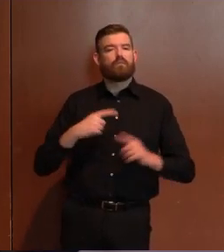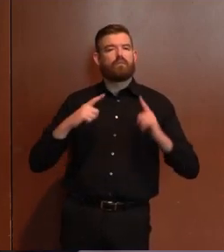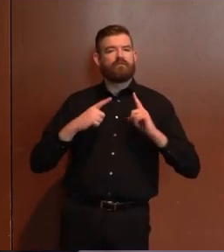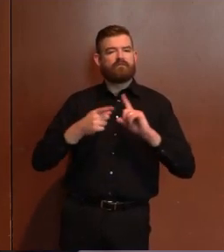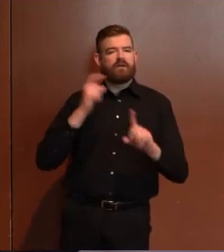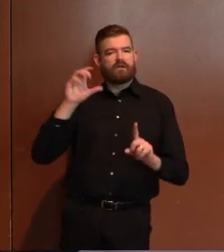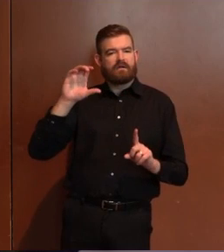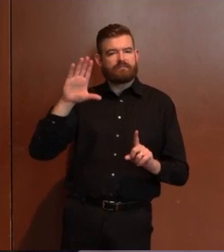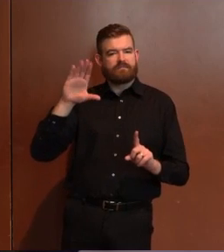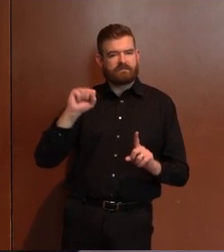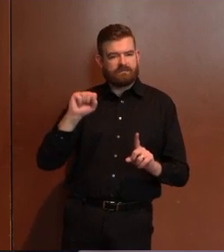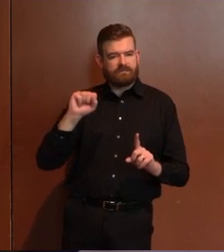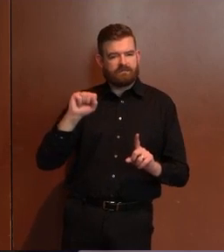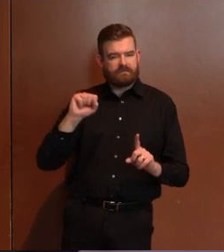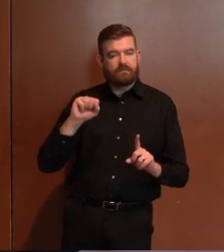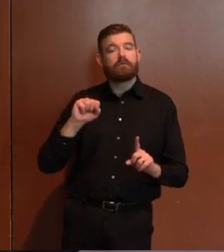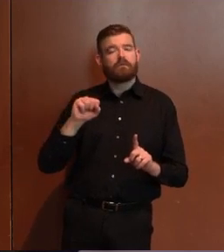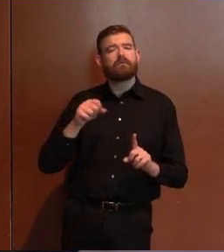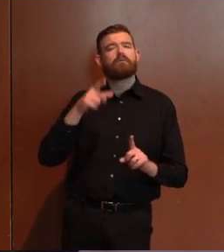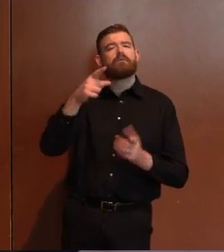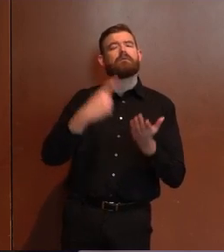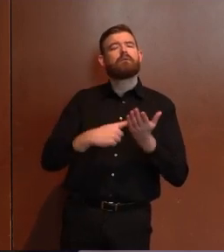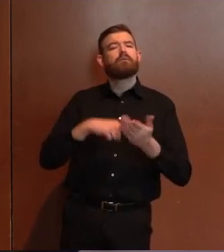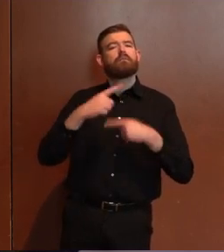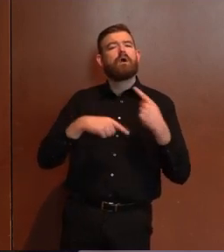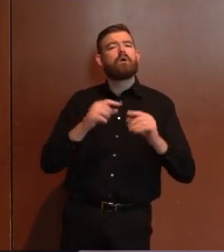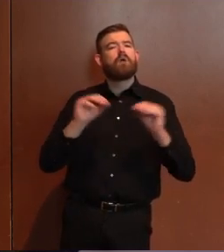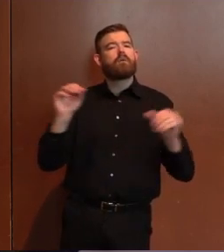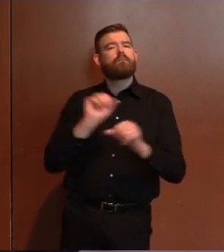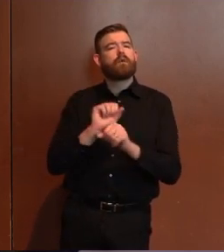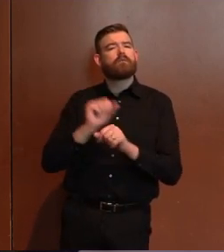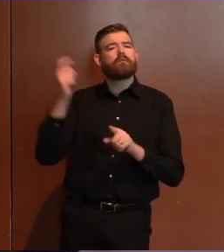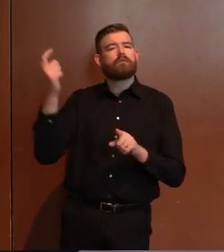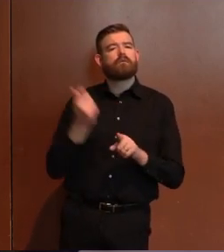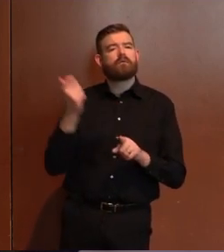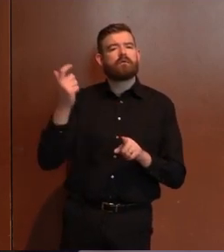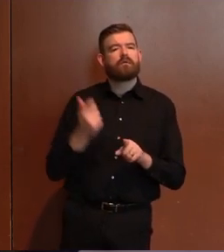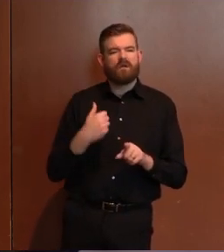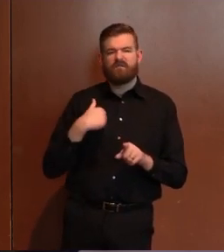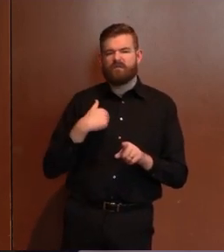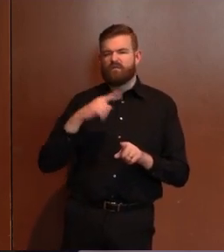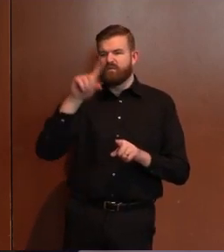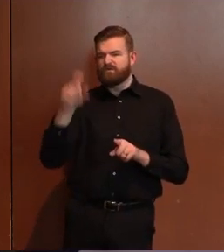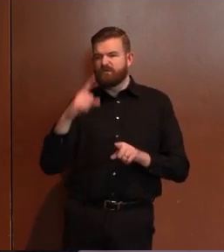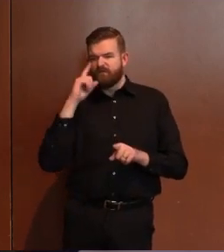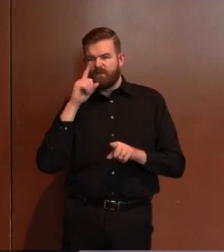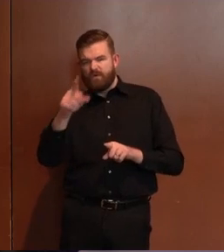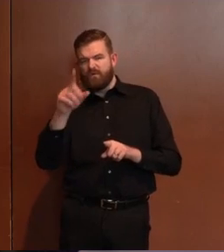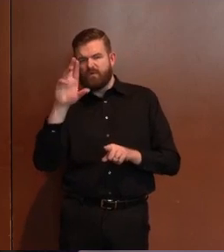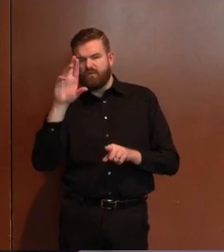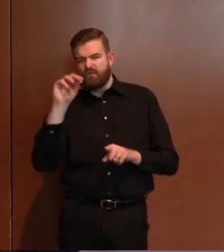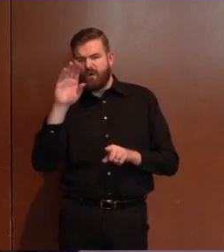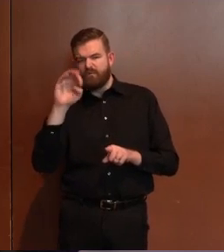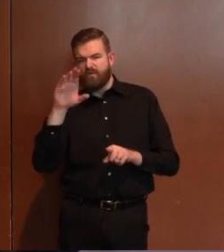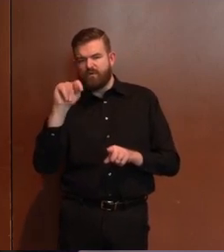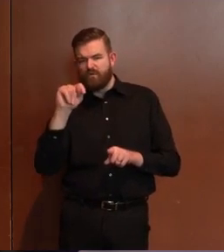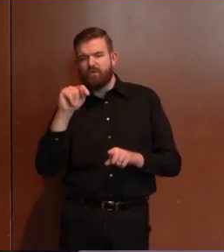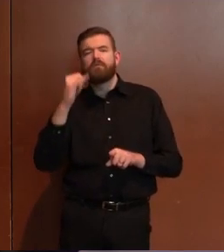unemployment right now. What should, I have a question for Robert Angelo. What should a person do that's filing